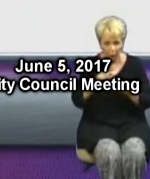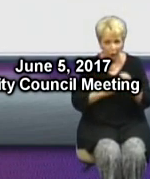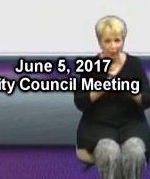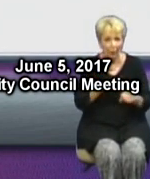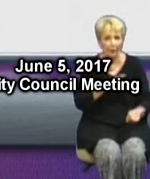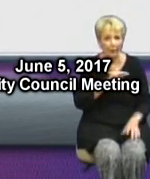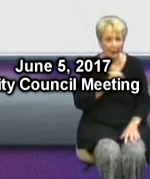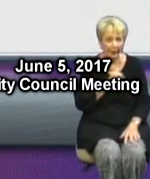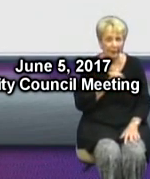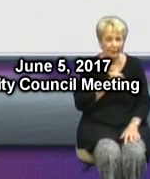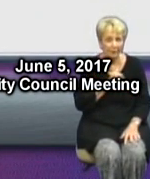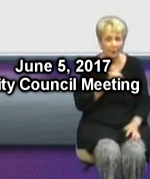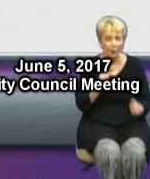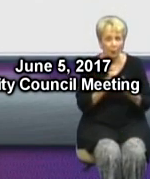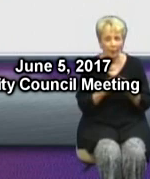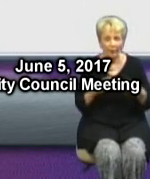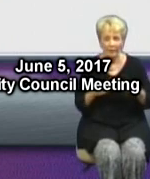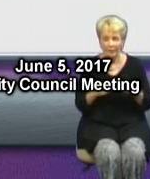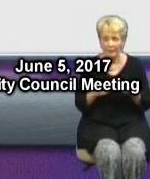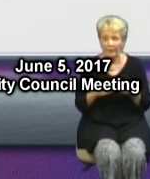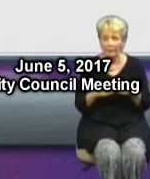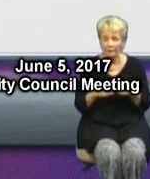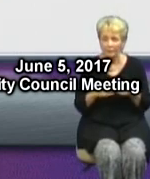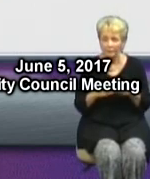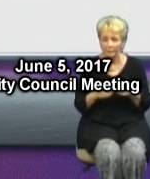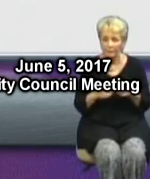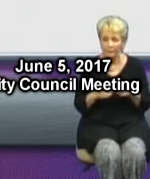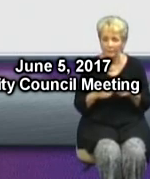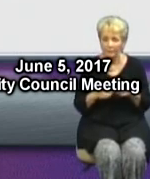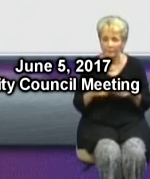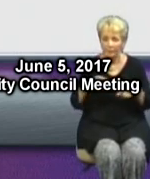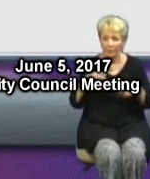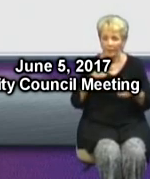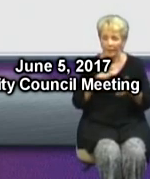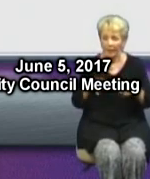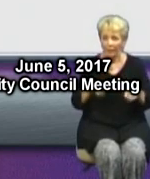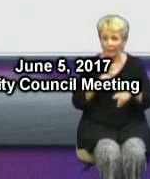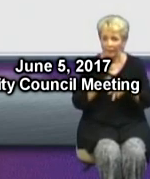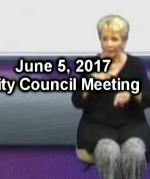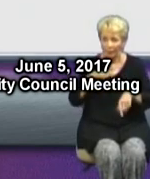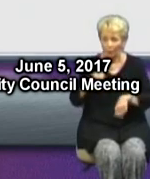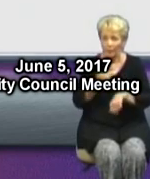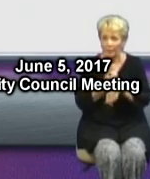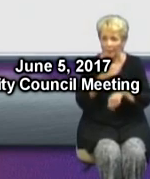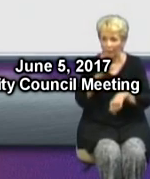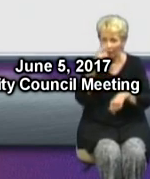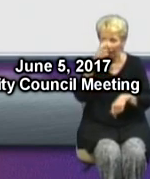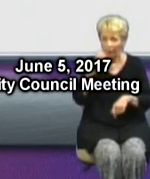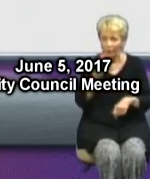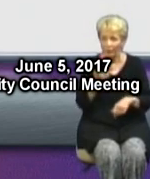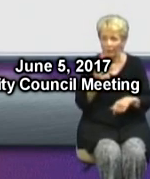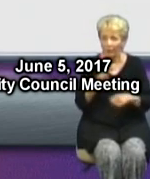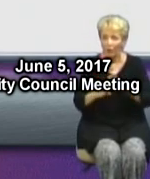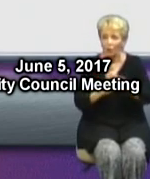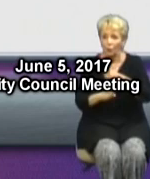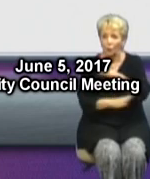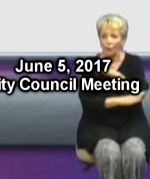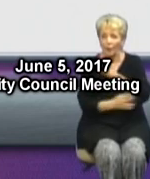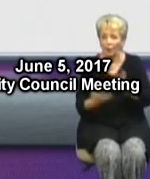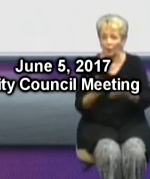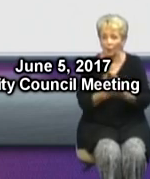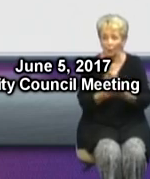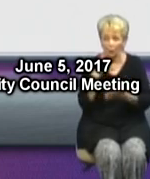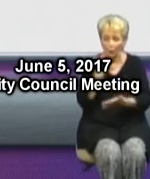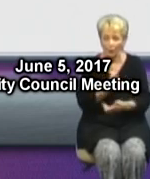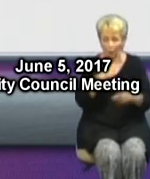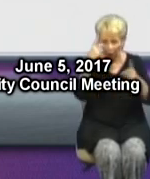pin with the city. At the time that we set a fee for garbage collection, we